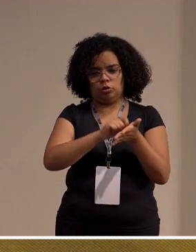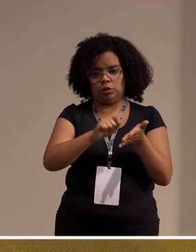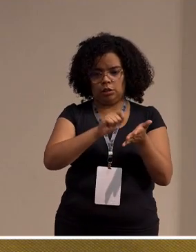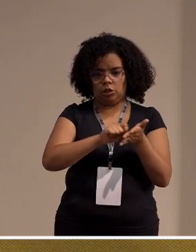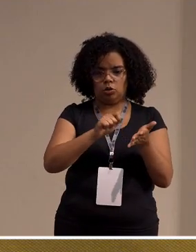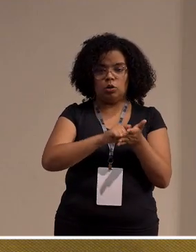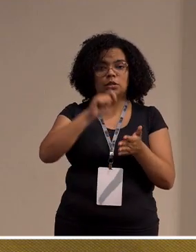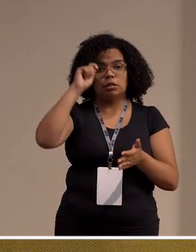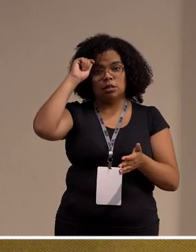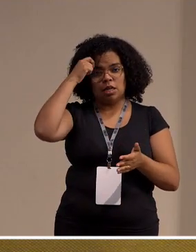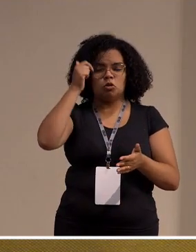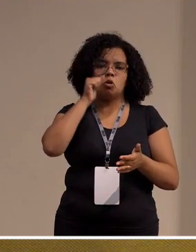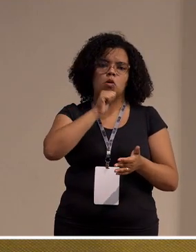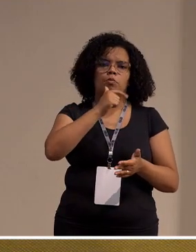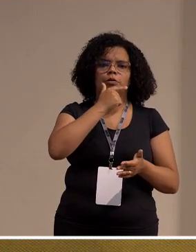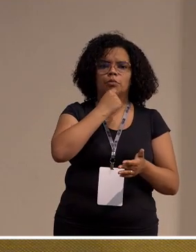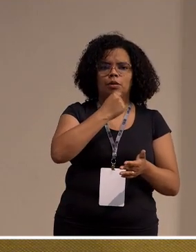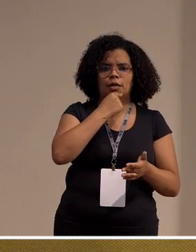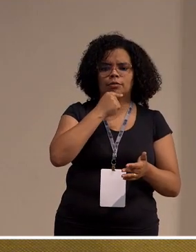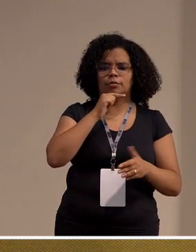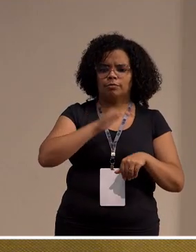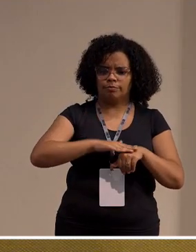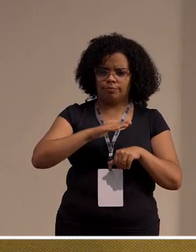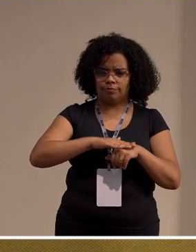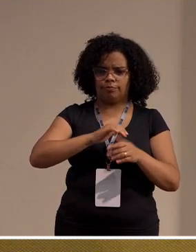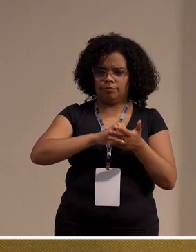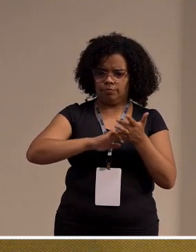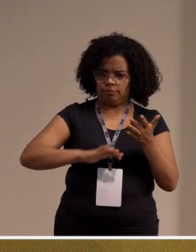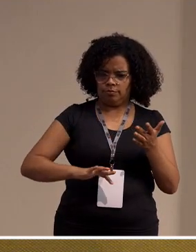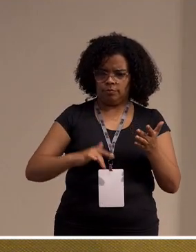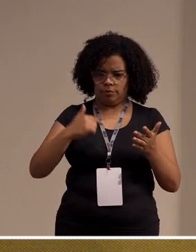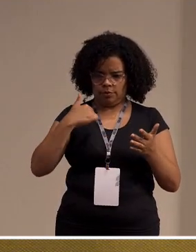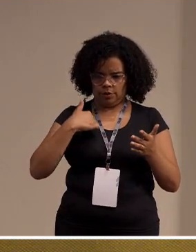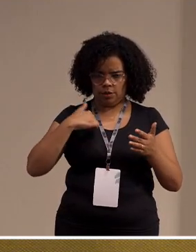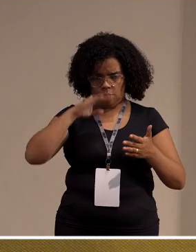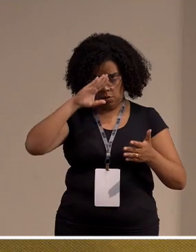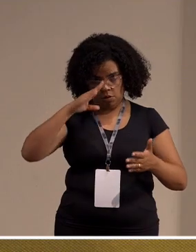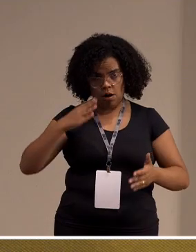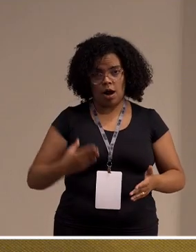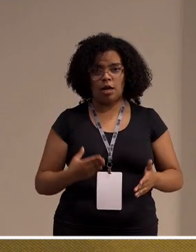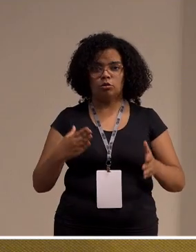work, and I'm glad to be counted a member of that community.